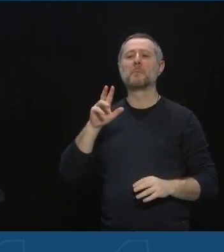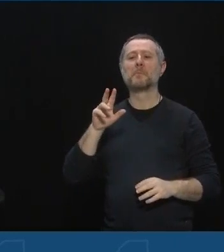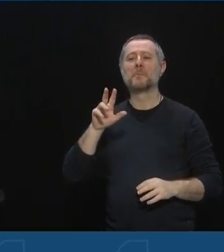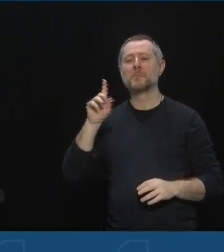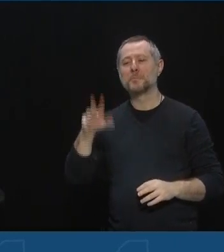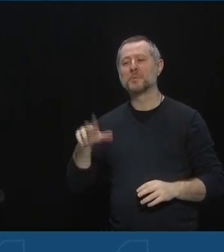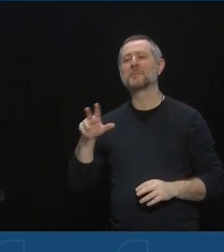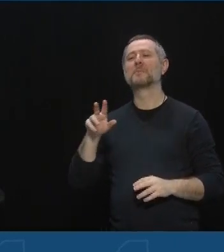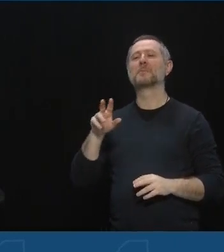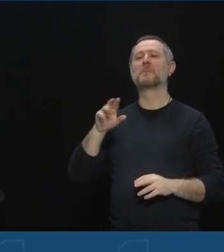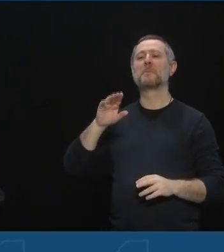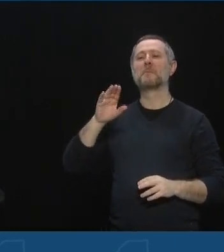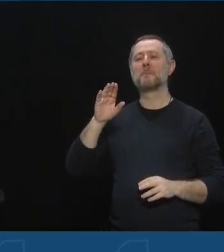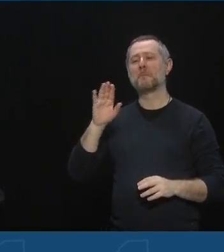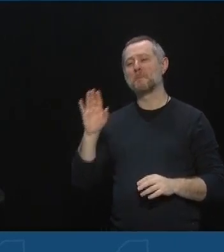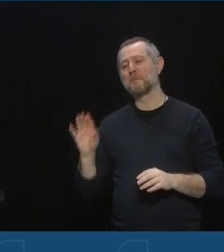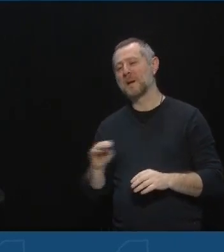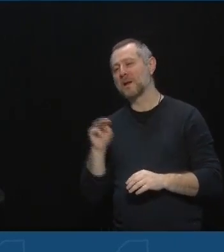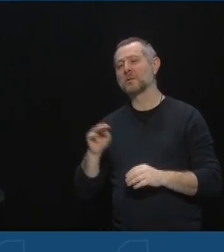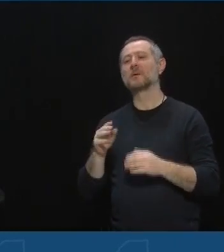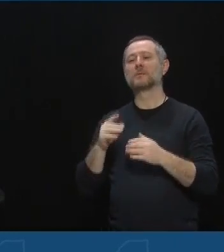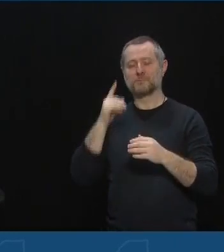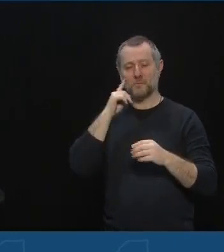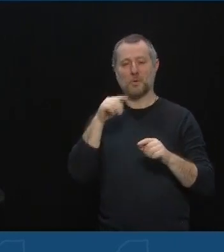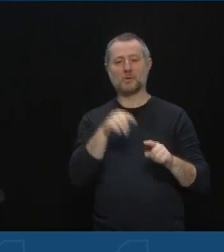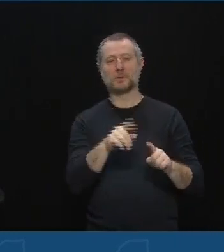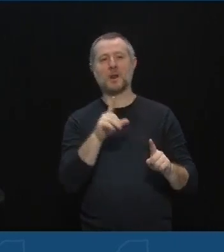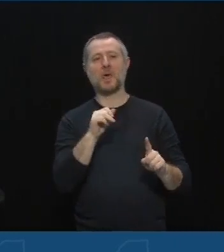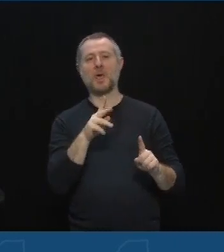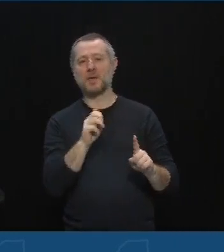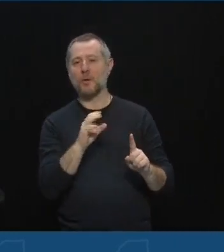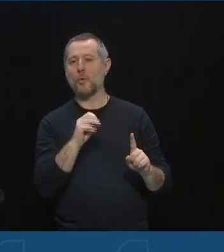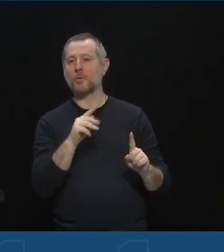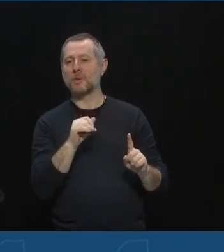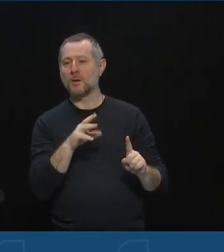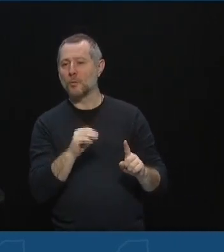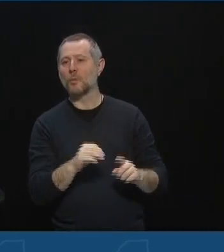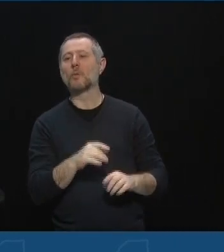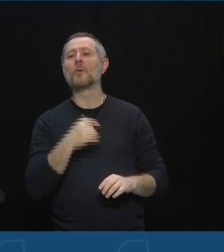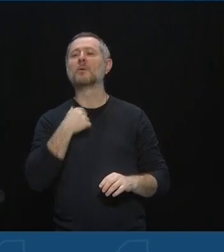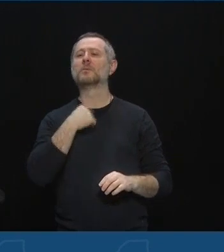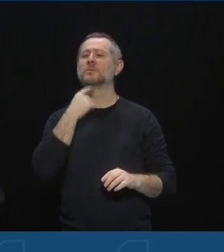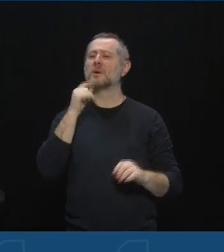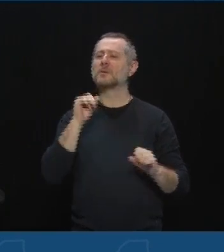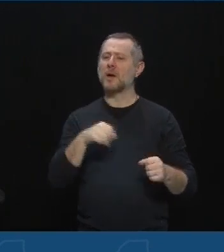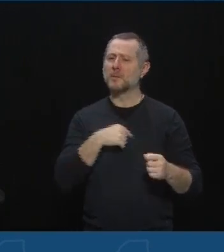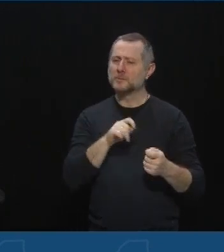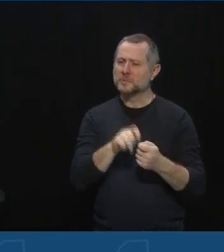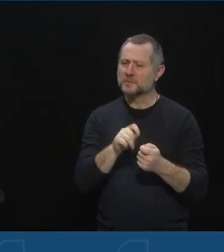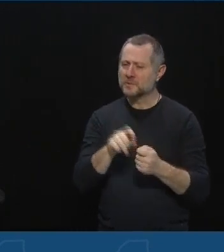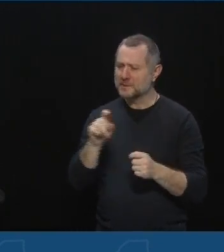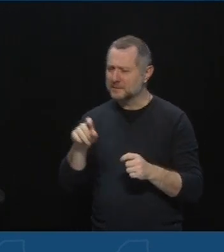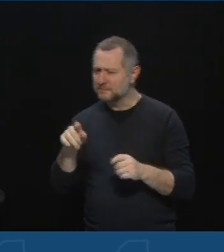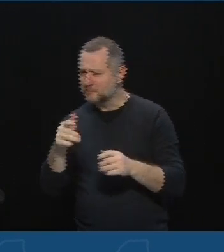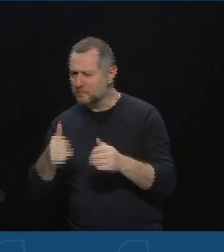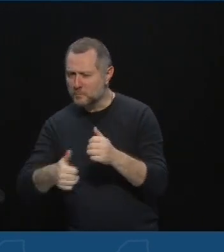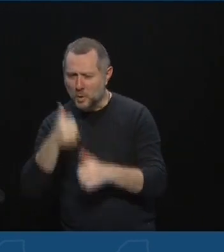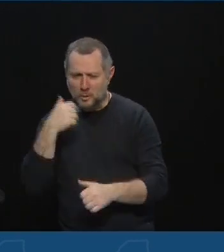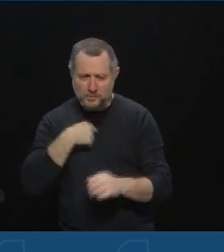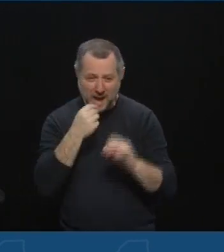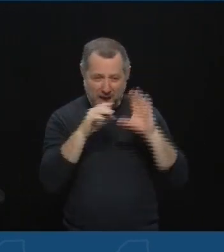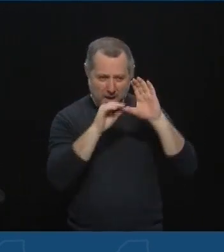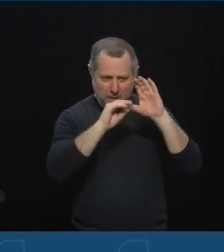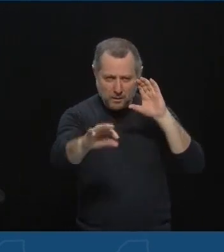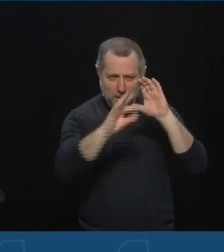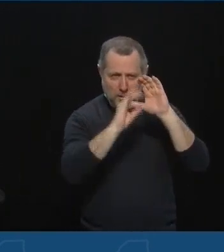Ontario watershed. Those are the kind of investments. We get this through, we can micro-target areas of high need, focus on them, and also do